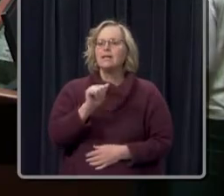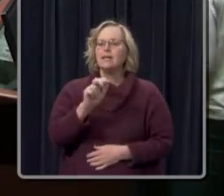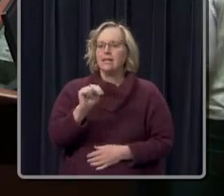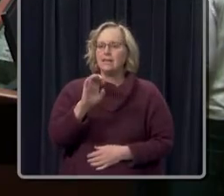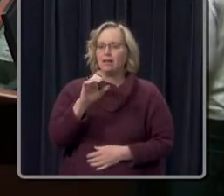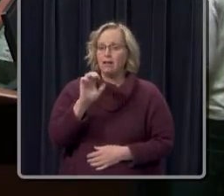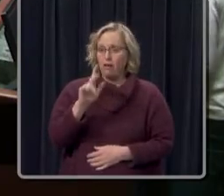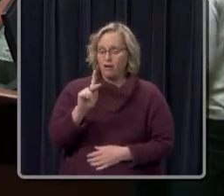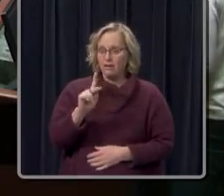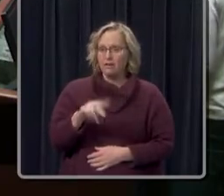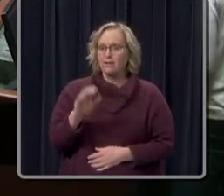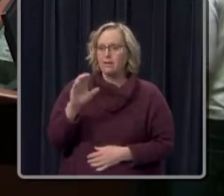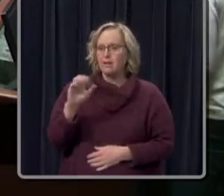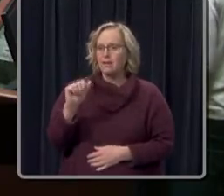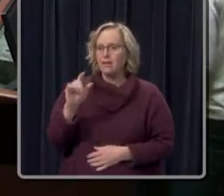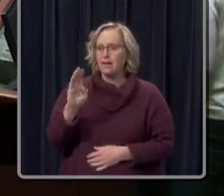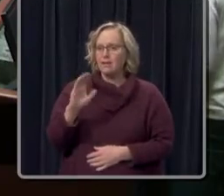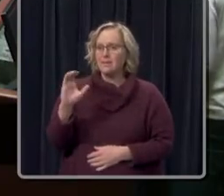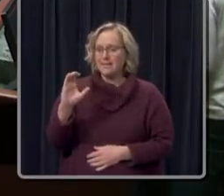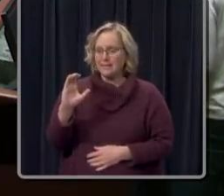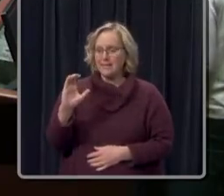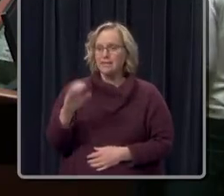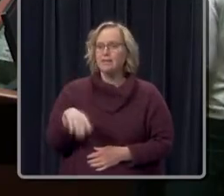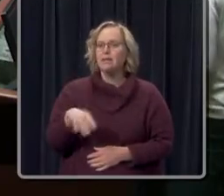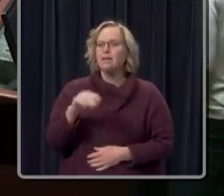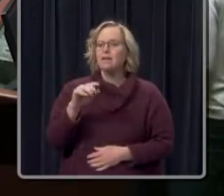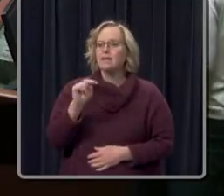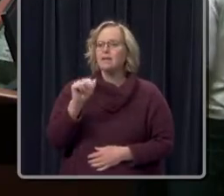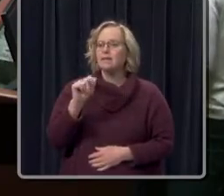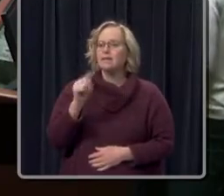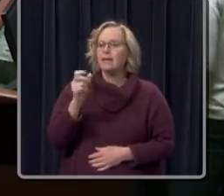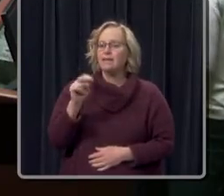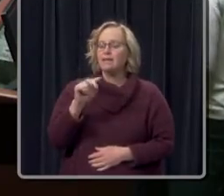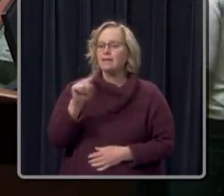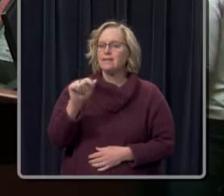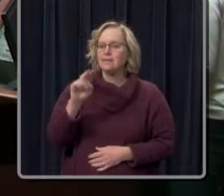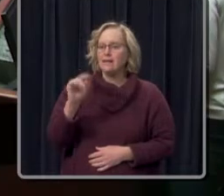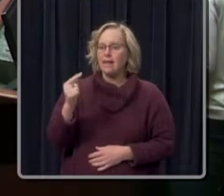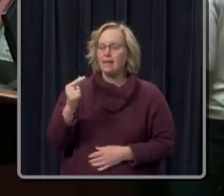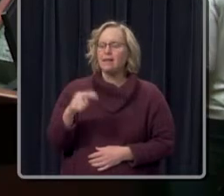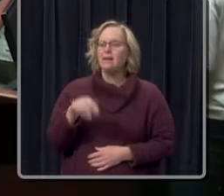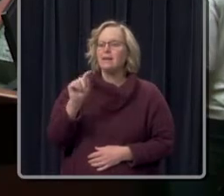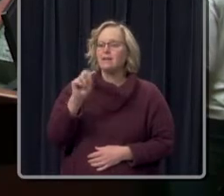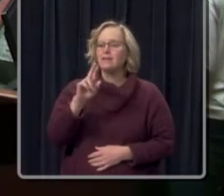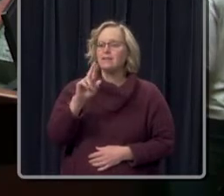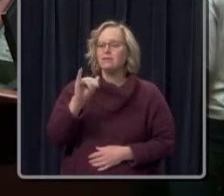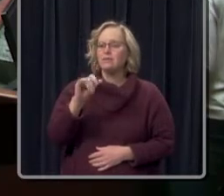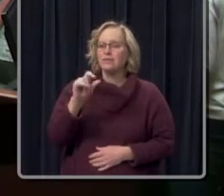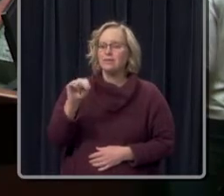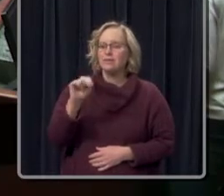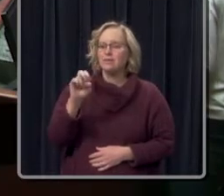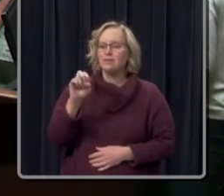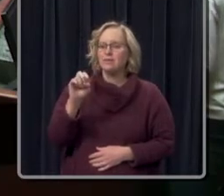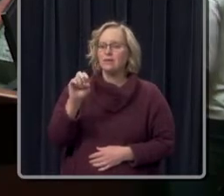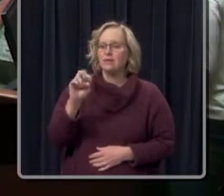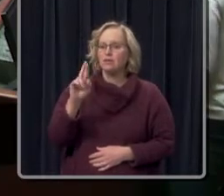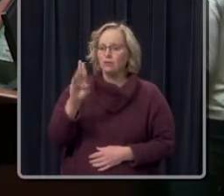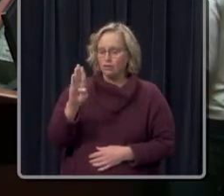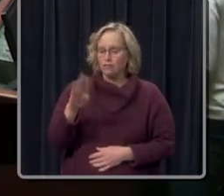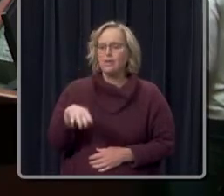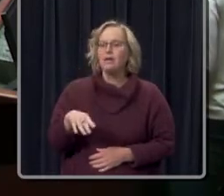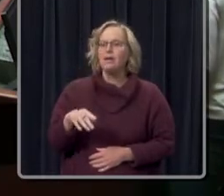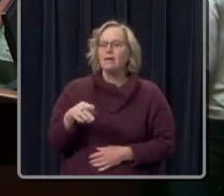Clark, Caleb C., Nathan Zhang, and Tristan Erb. And they are